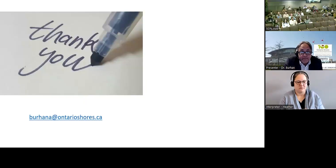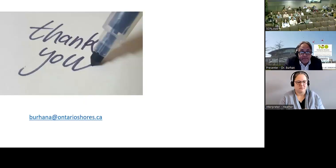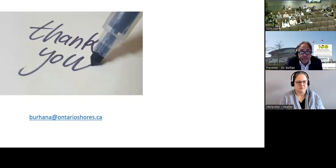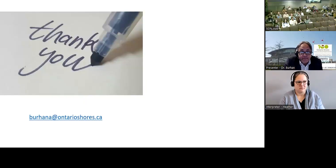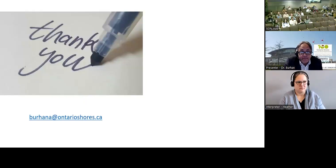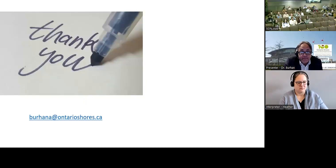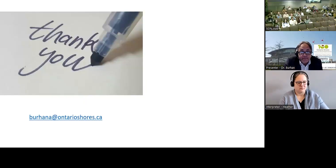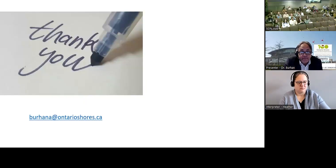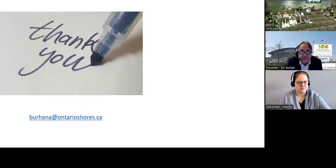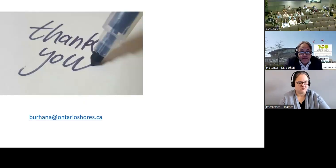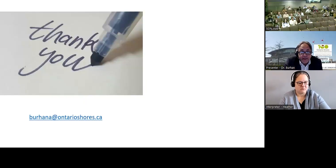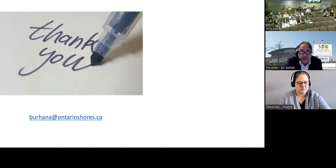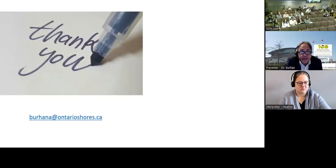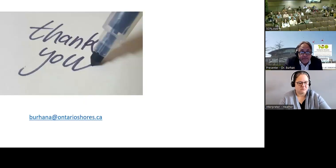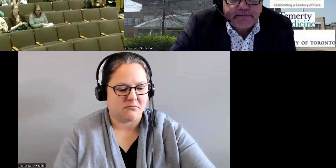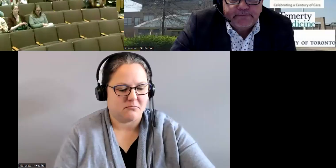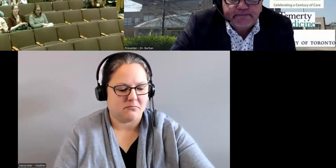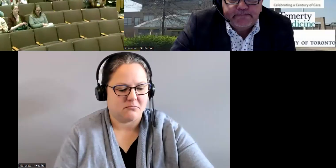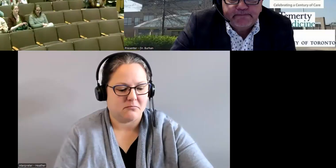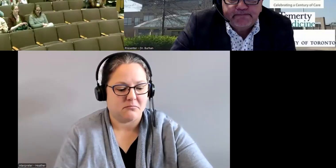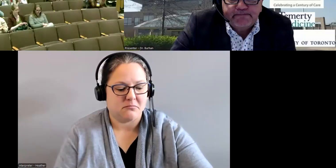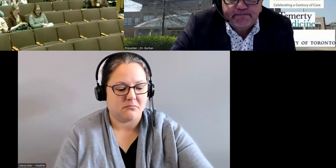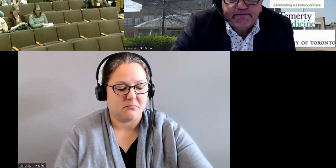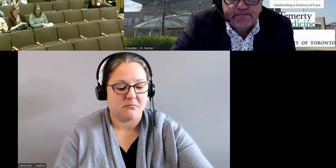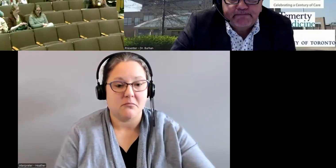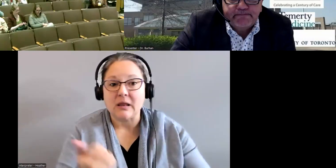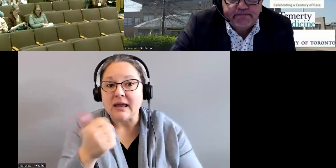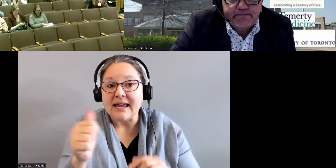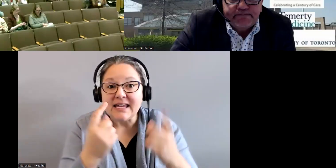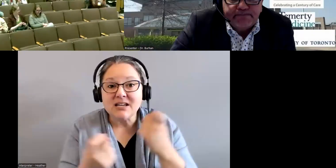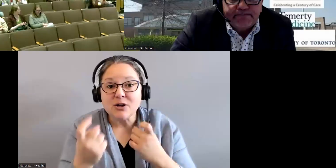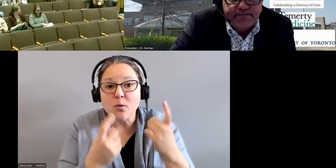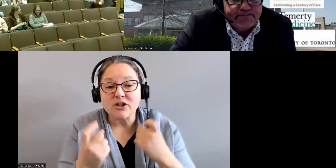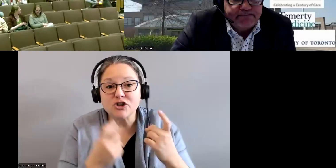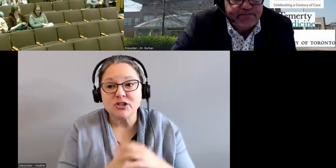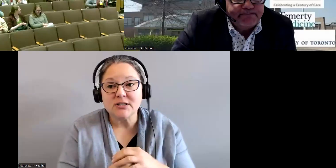Are there any questions? The microphones are on, so you guys can just speak up if you want.